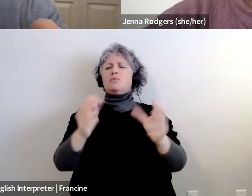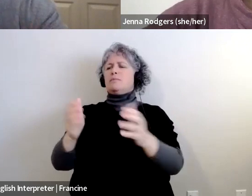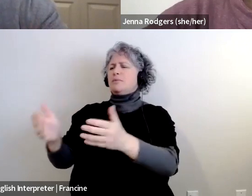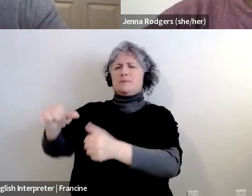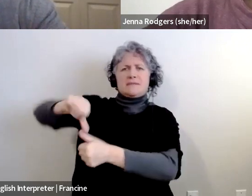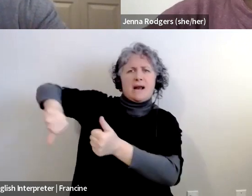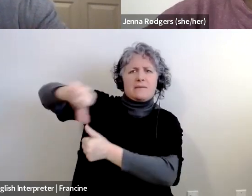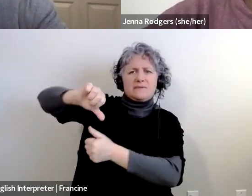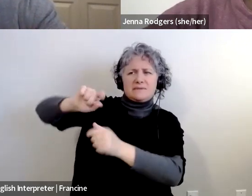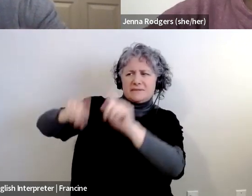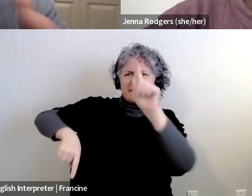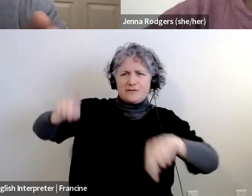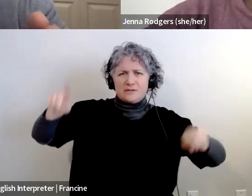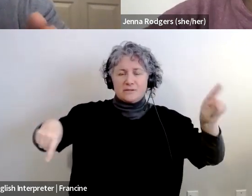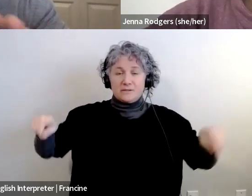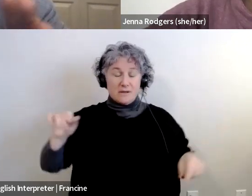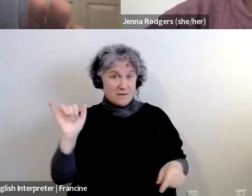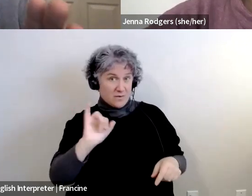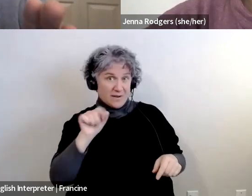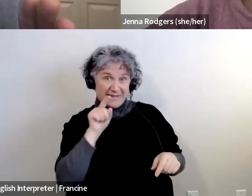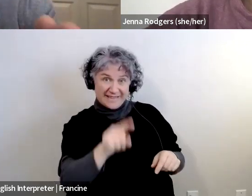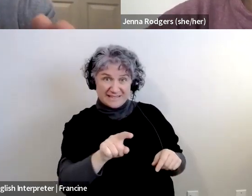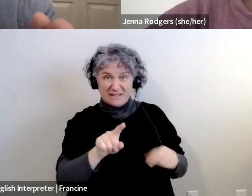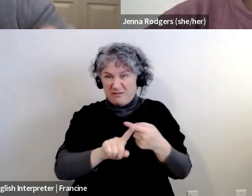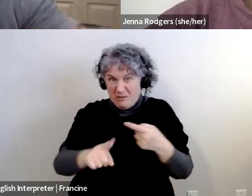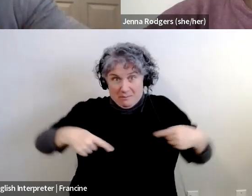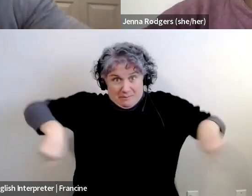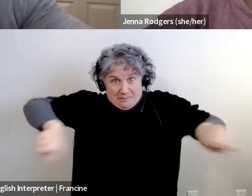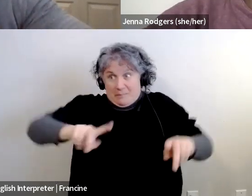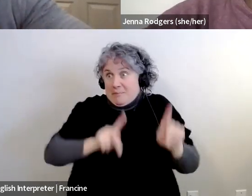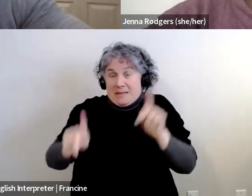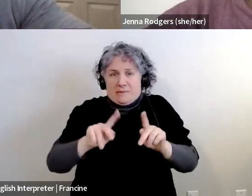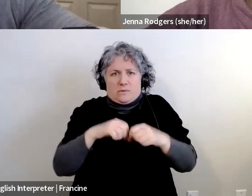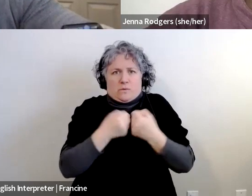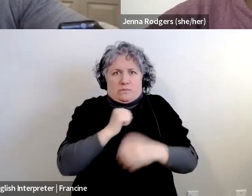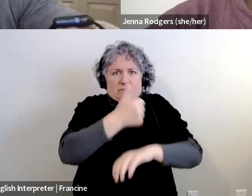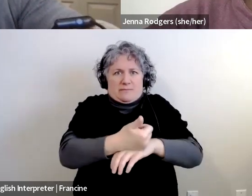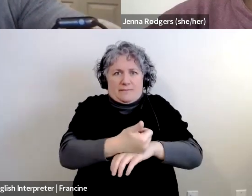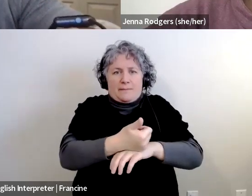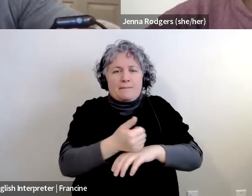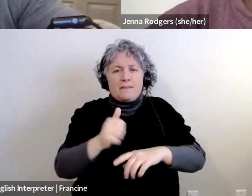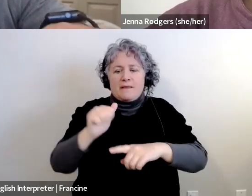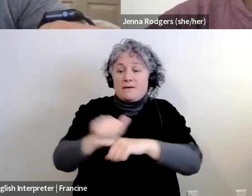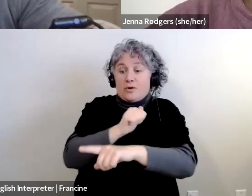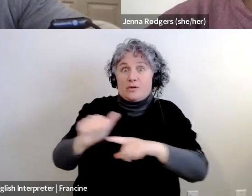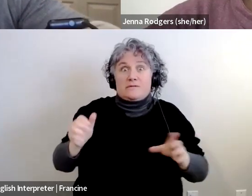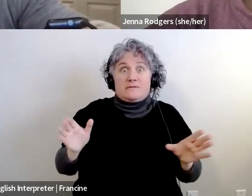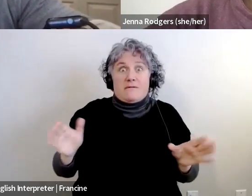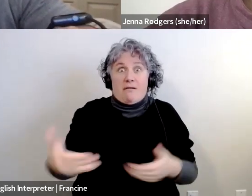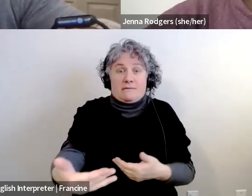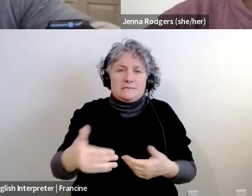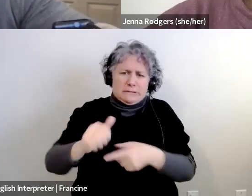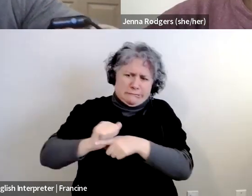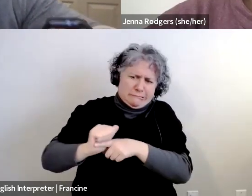too, is this is socially created. So this is something where we can absolutely shift. I've been in rehearsal halls where those working agreements from day